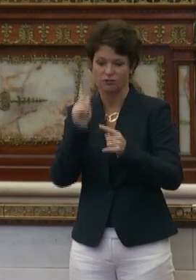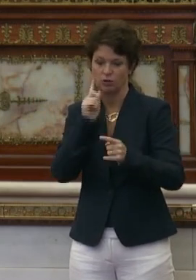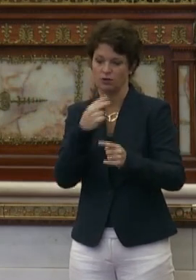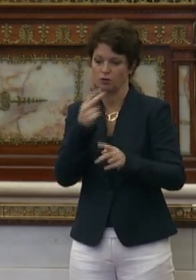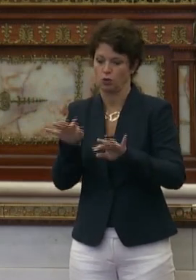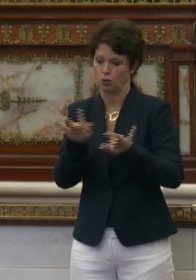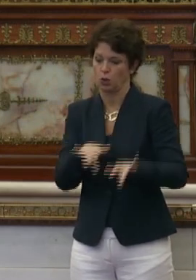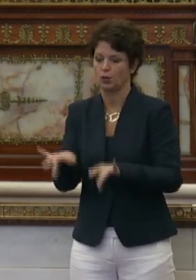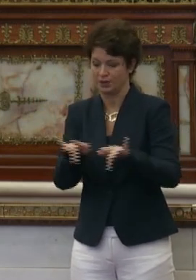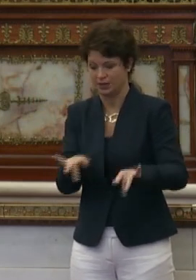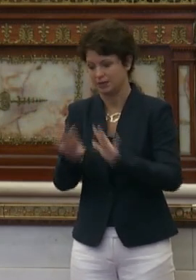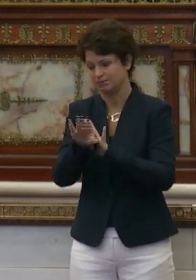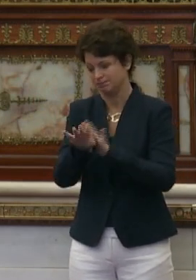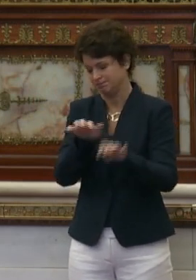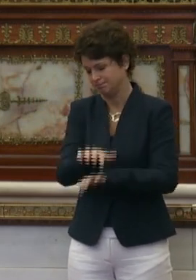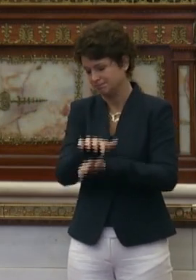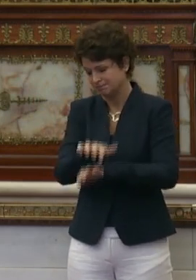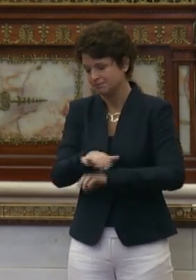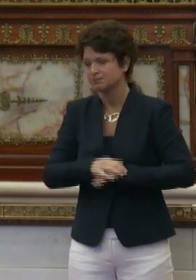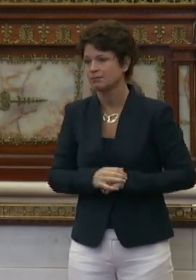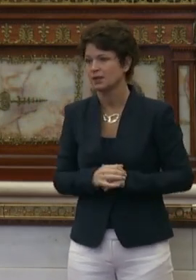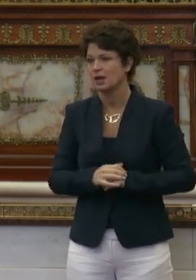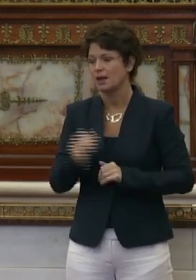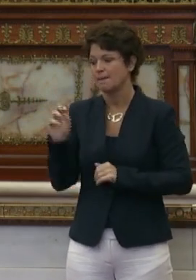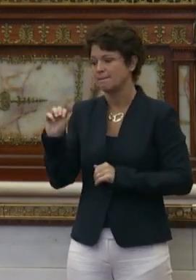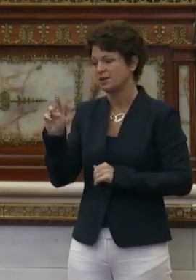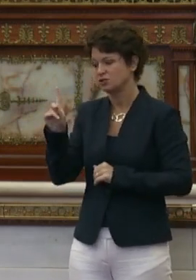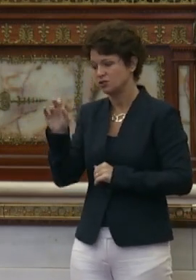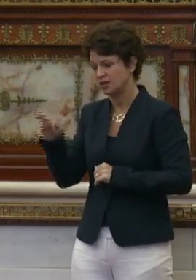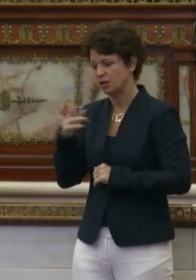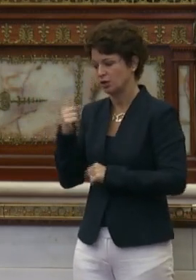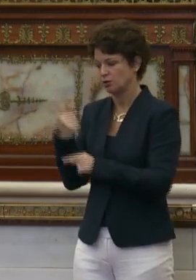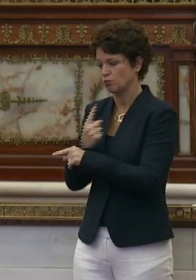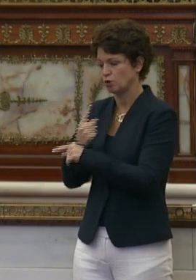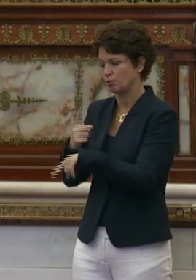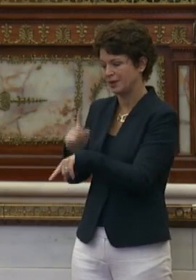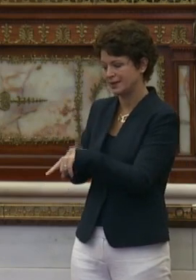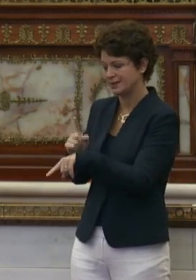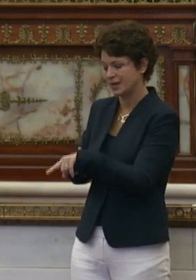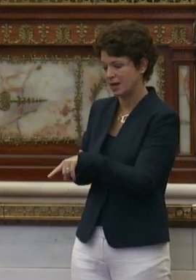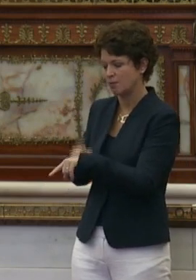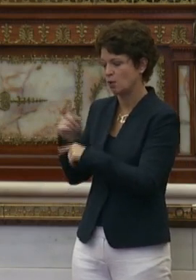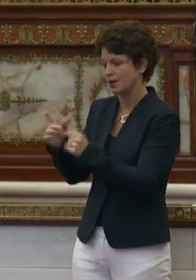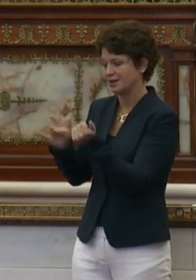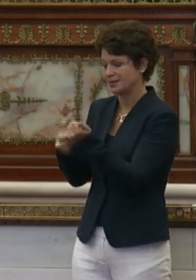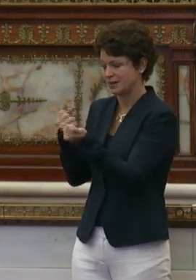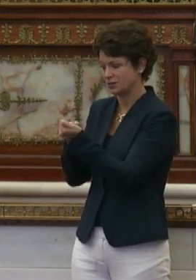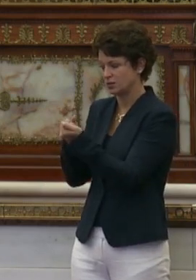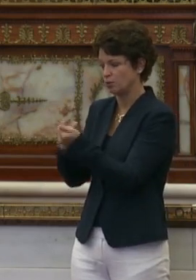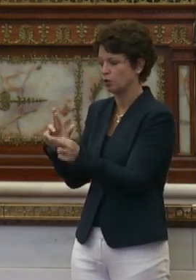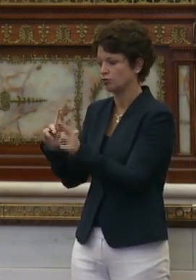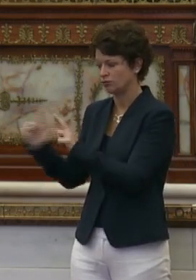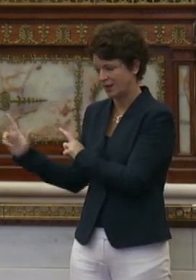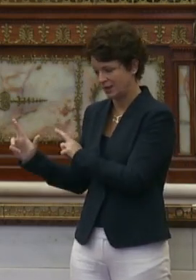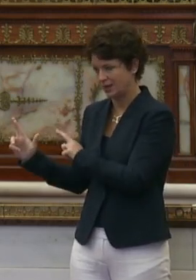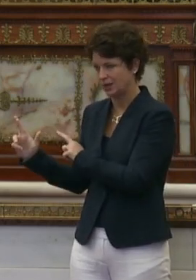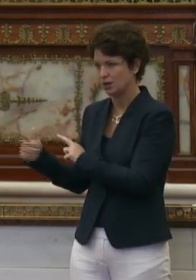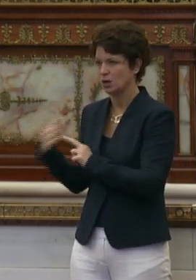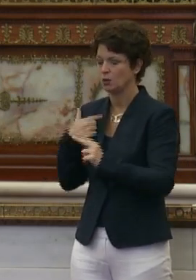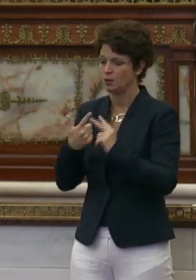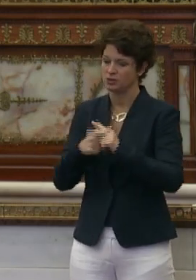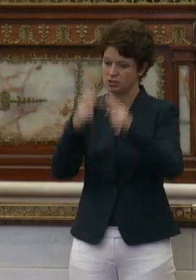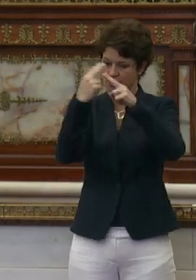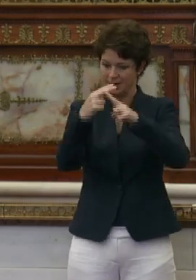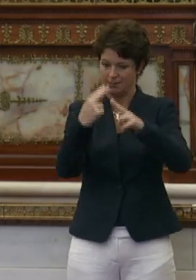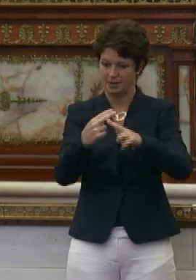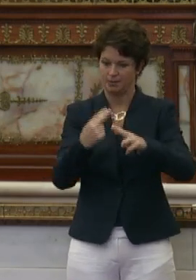ask Mr. Decker at the appropriate time, once we get the tech support teed up, we will start calling